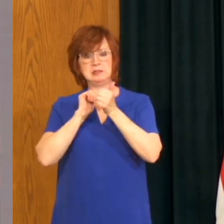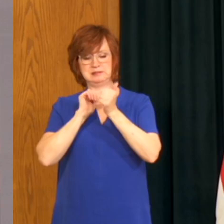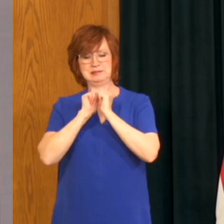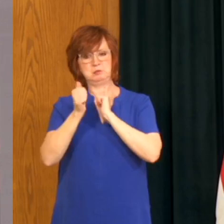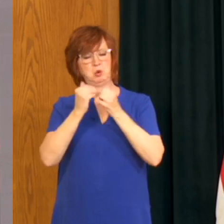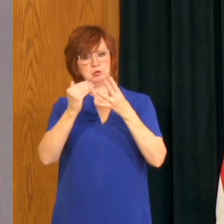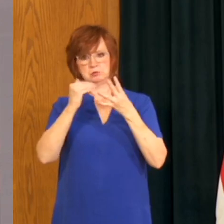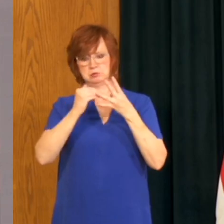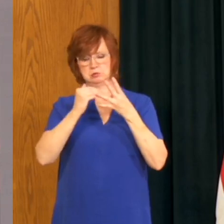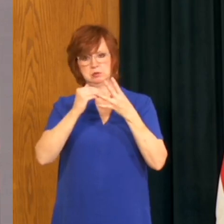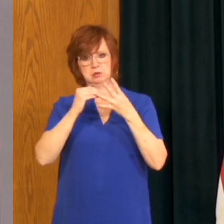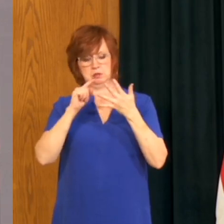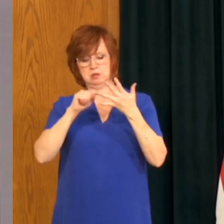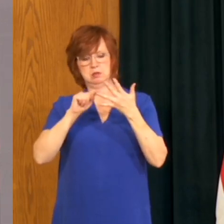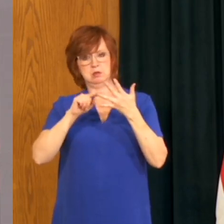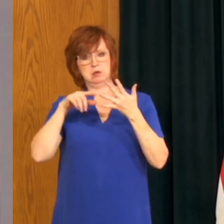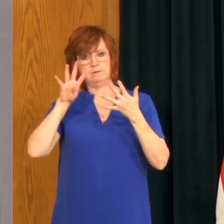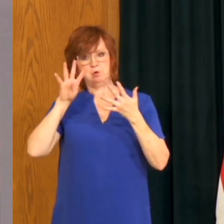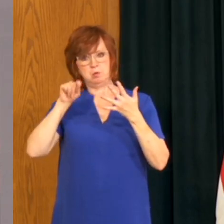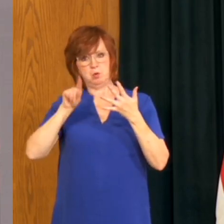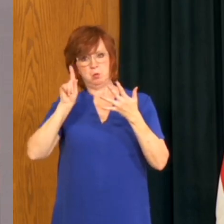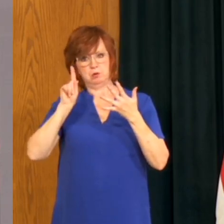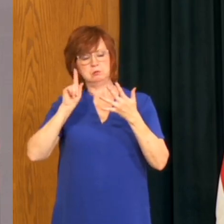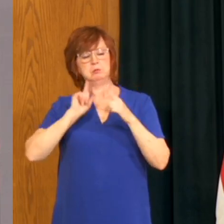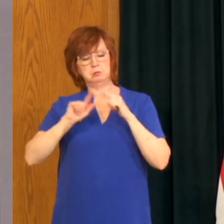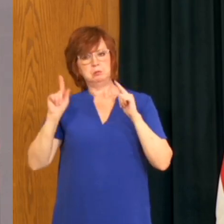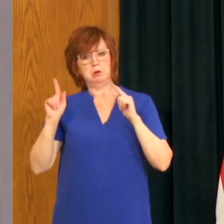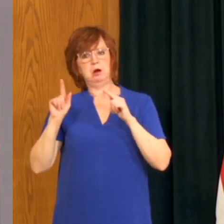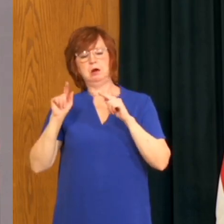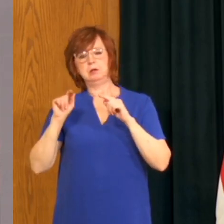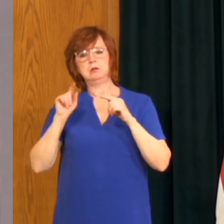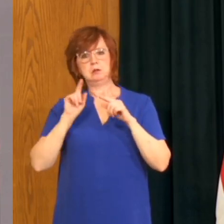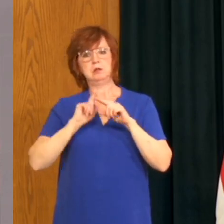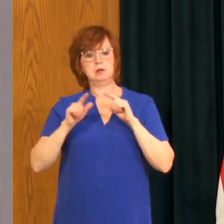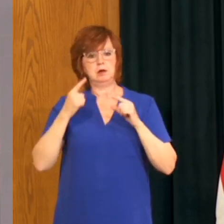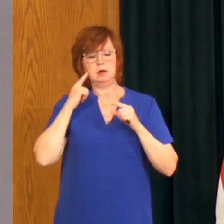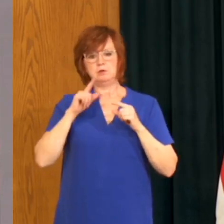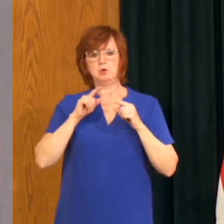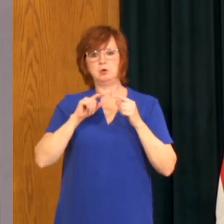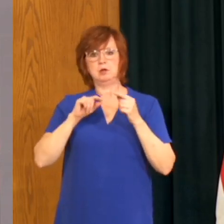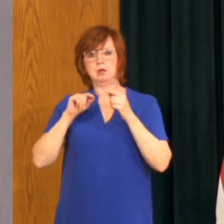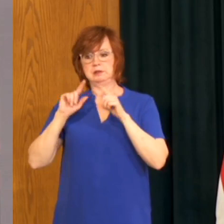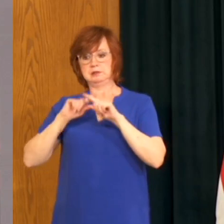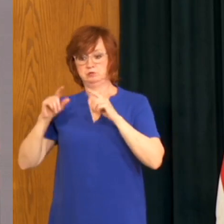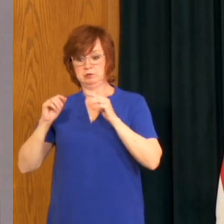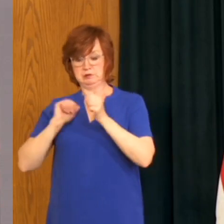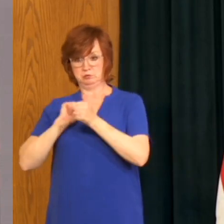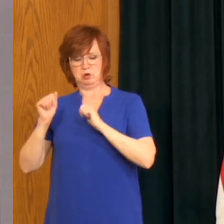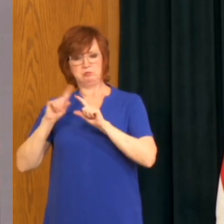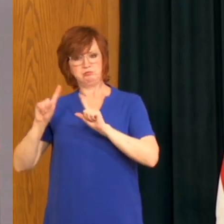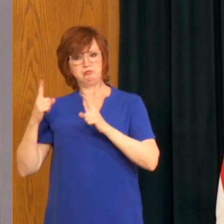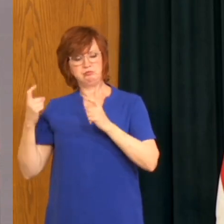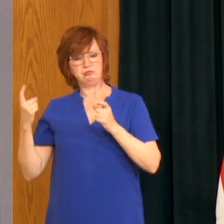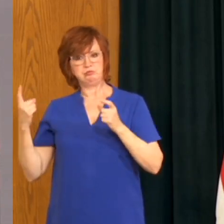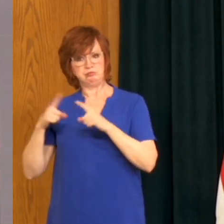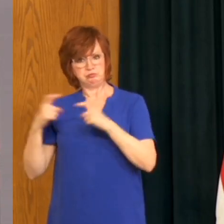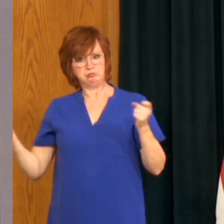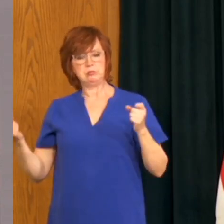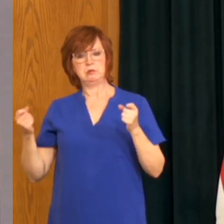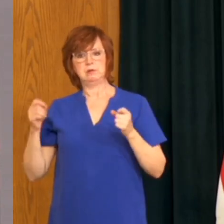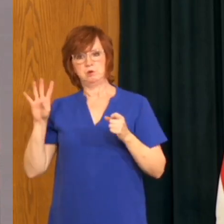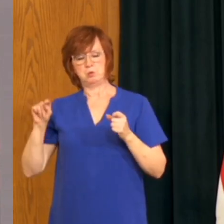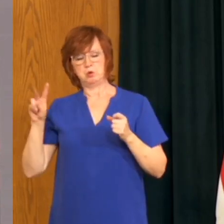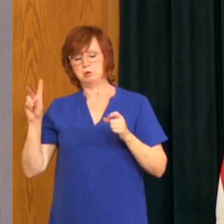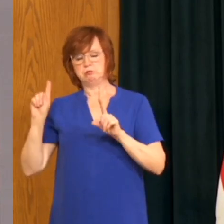4.1, lots of other cultural entertainment activities as part of 4.2. We need to keep in mind that we need to do that